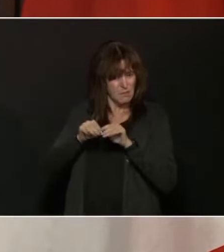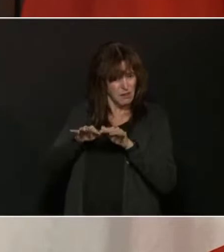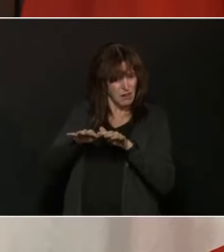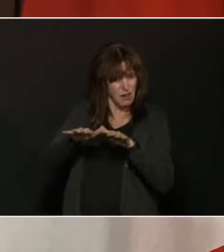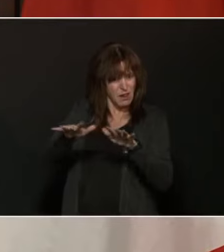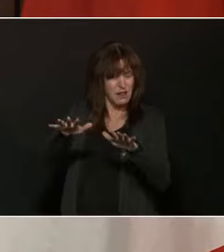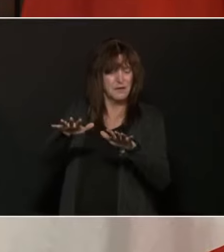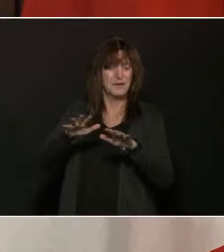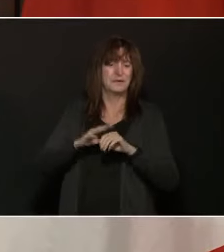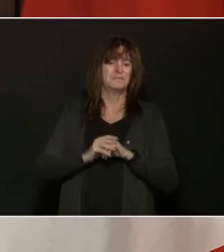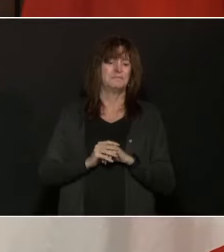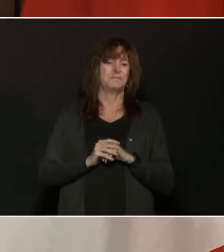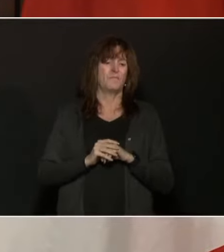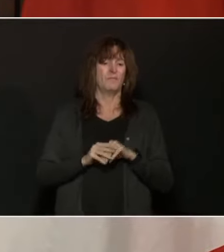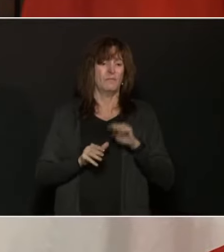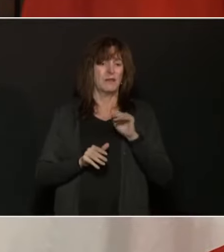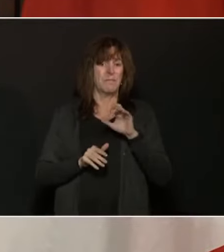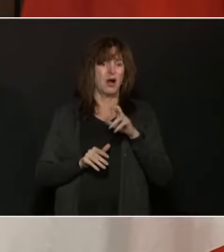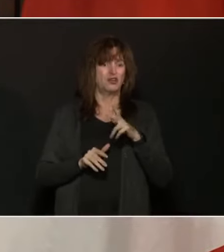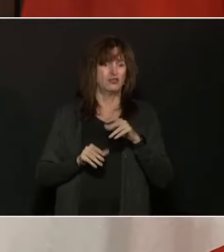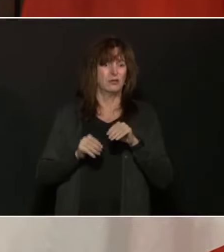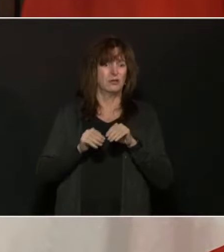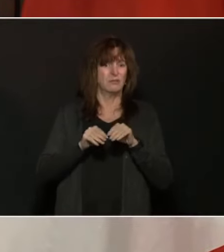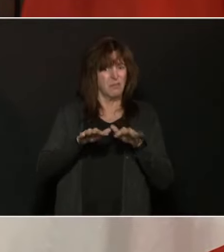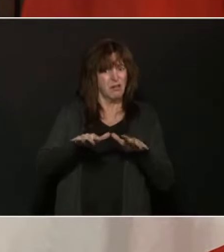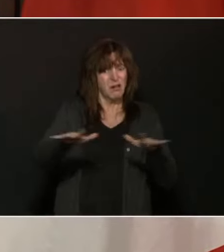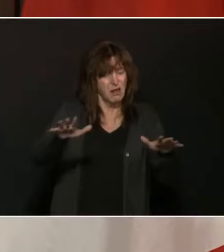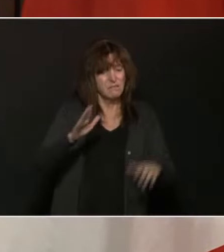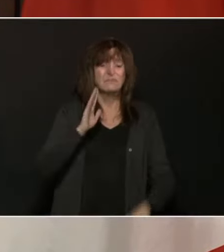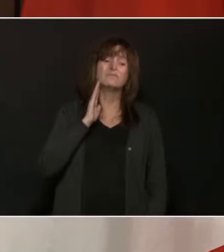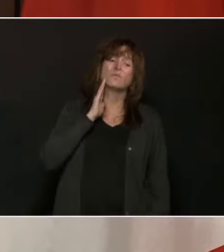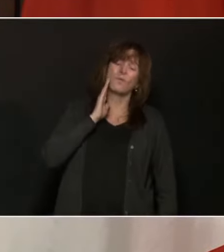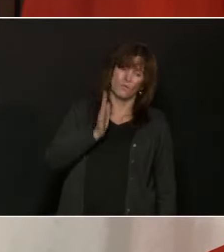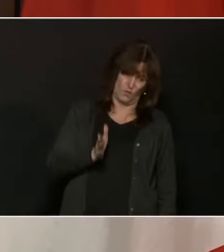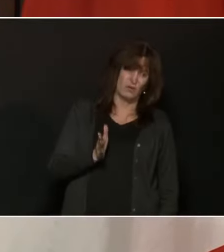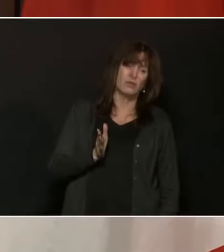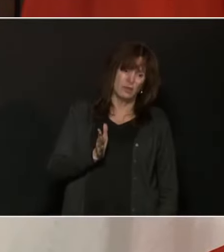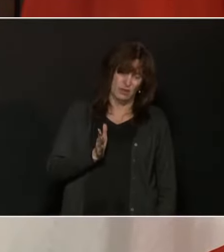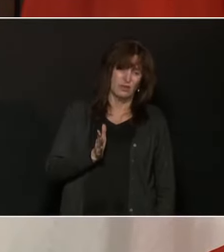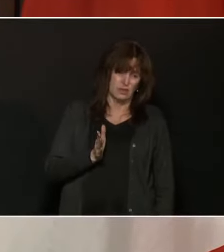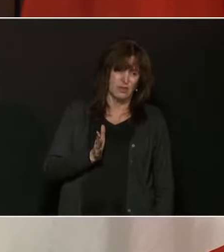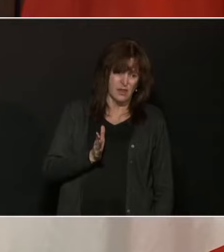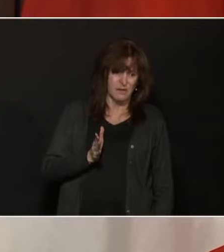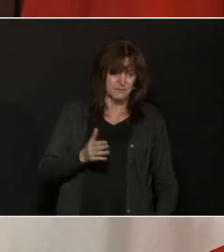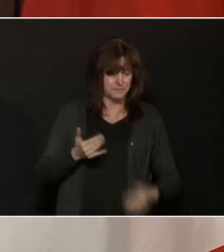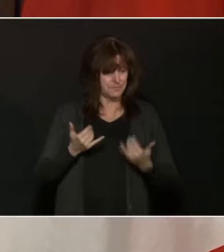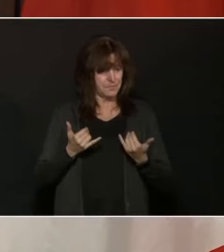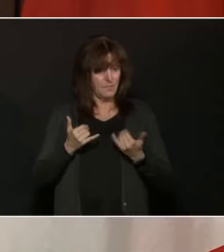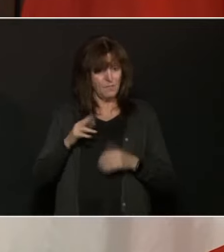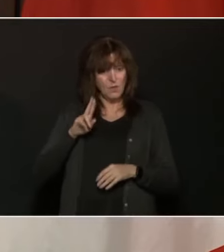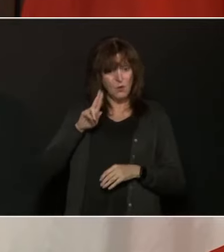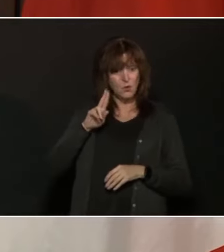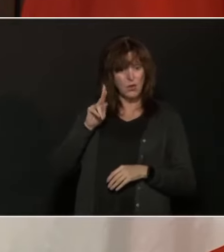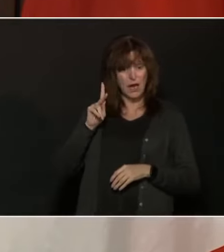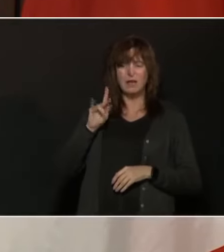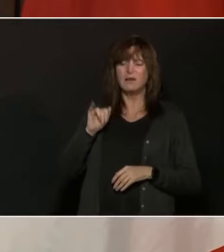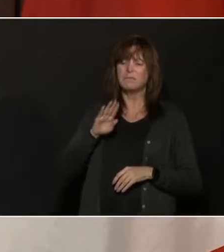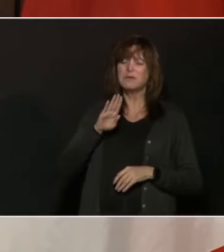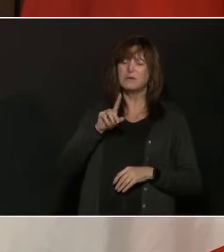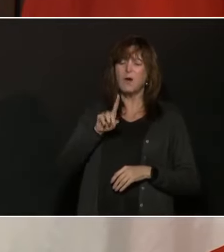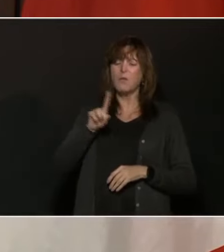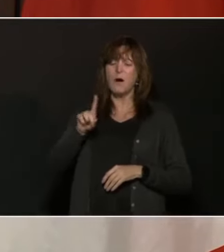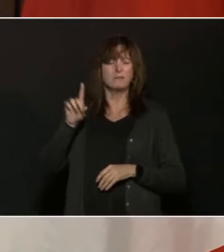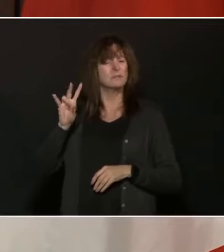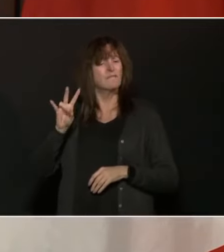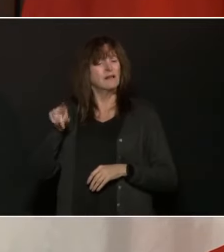March. We're just learning more and starting to learn a lot more about how the UK variant called B.1.1.7 spreads. That's the one that we have very